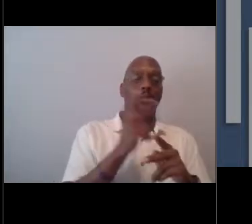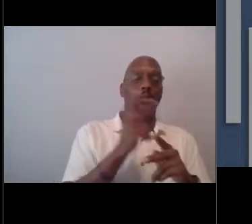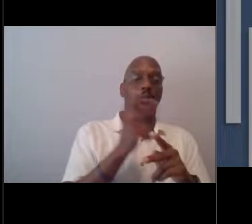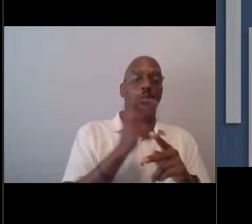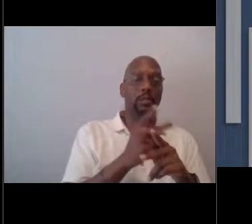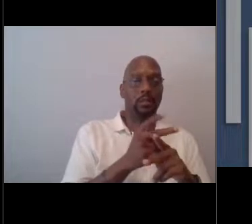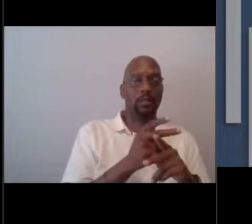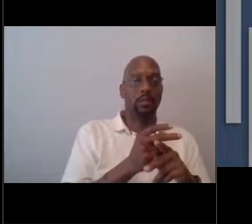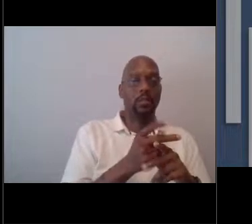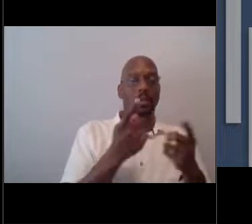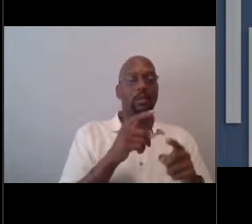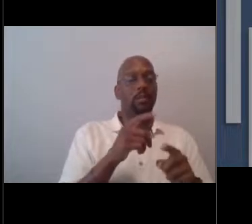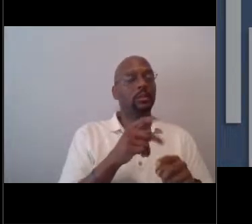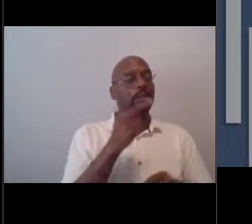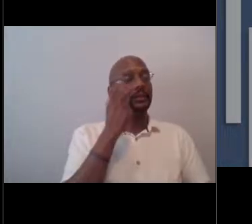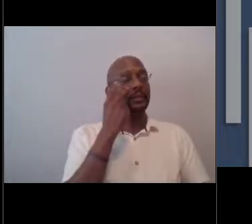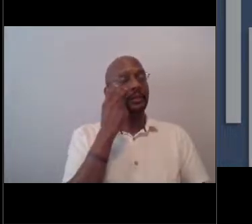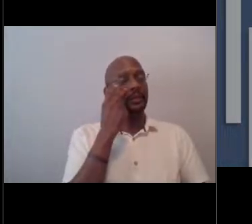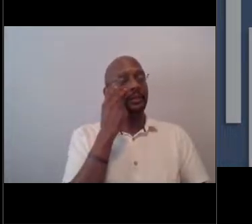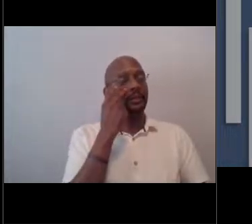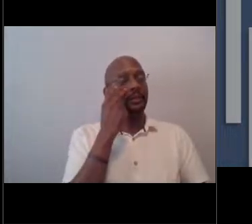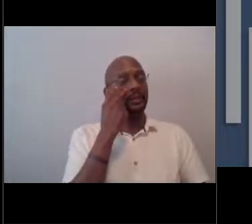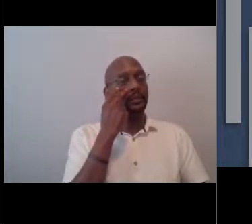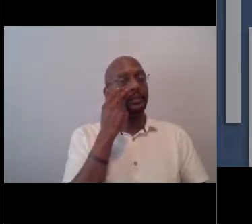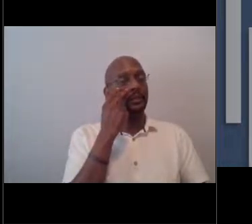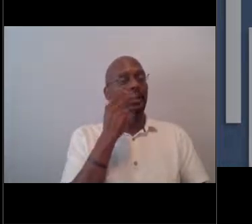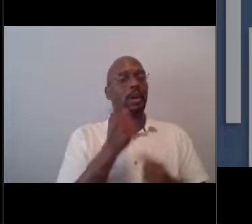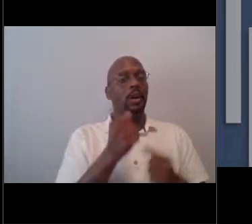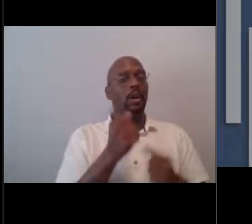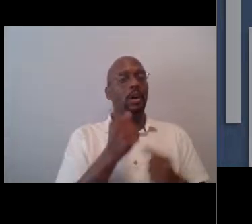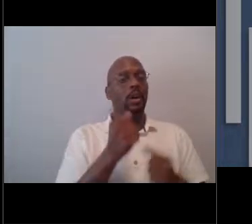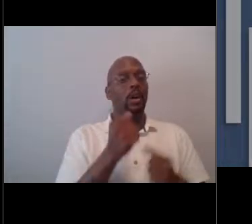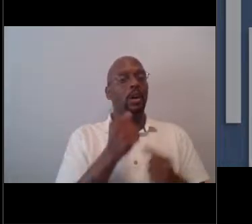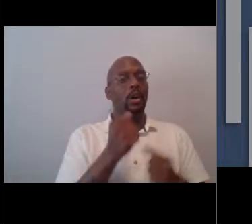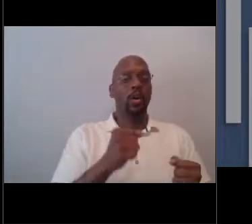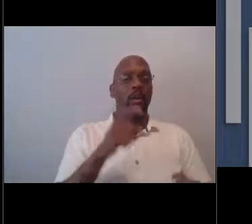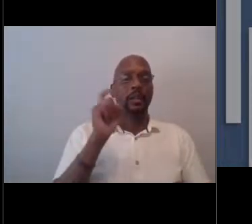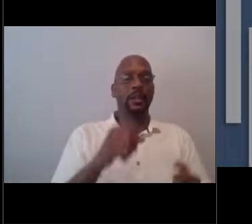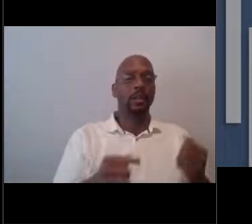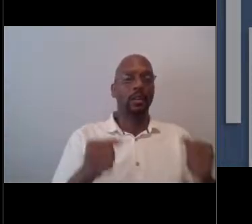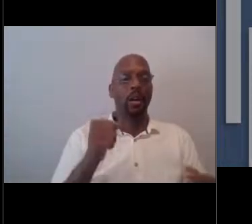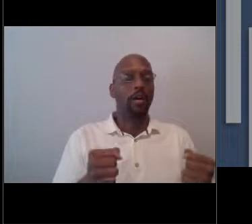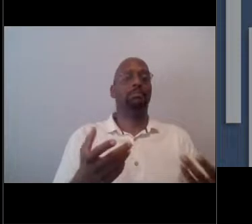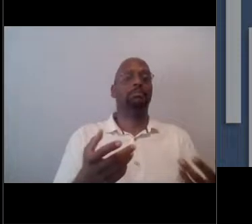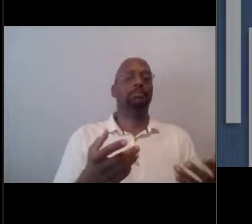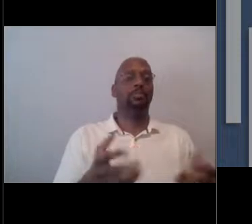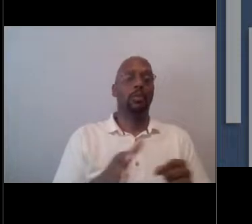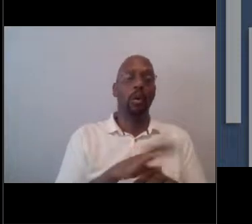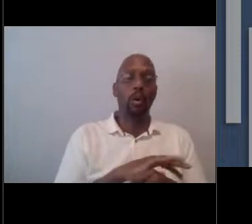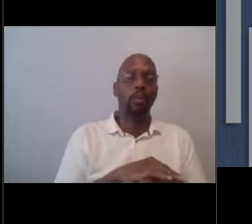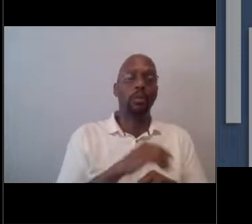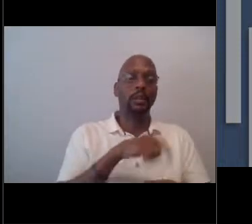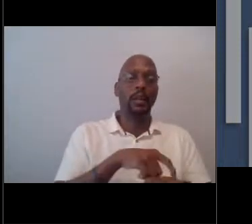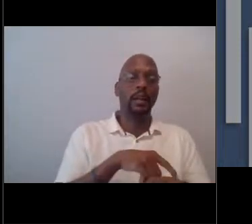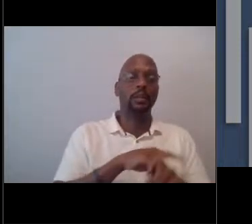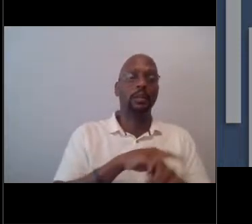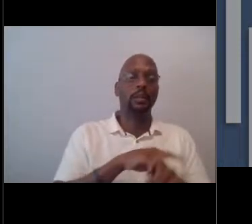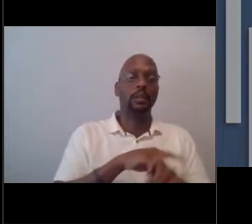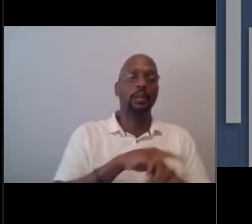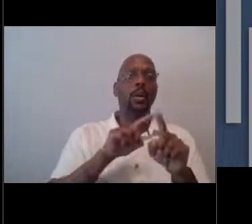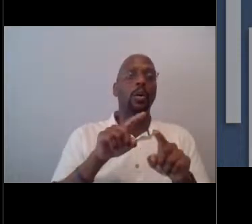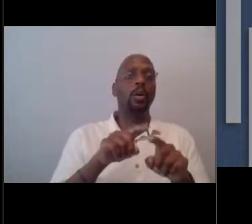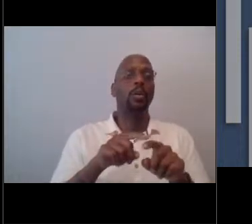we looked at the fact that you needed a car to go, during COVID, you needed a car to go get vaccinated or